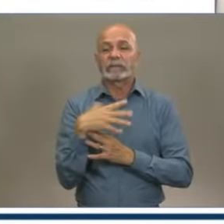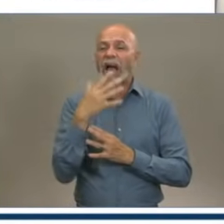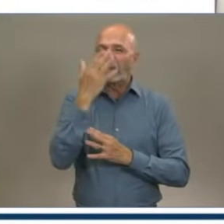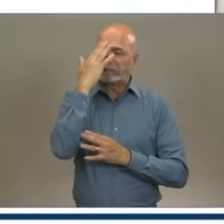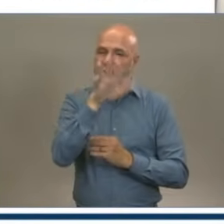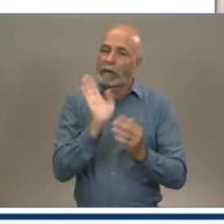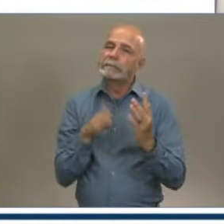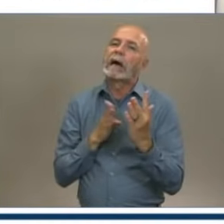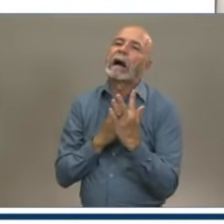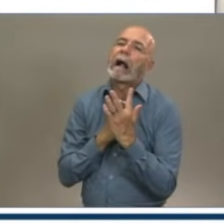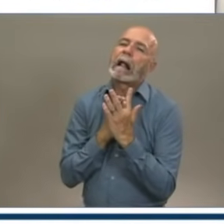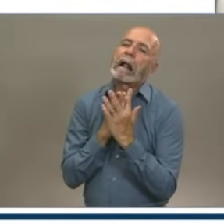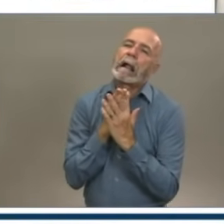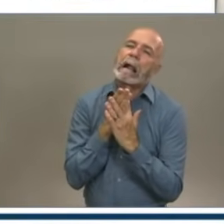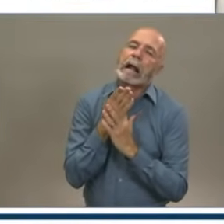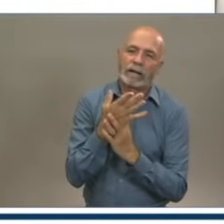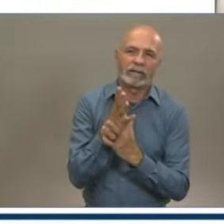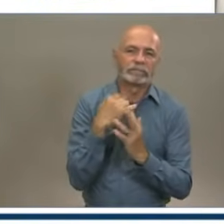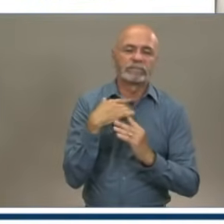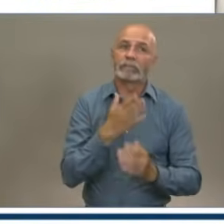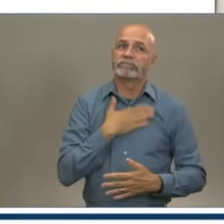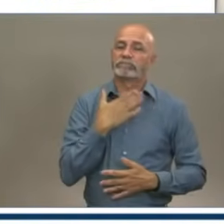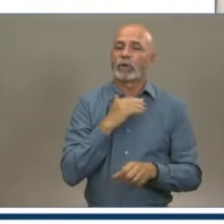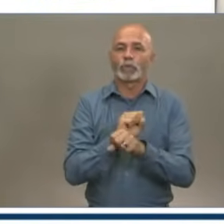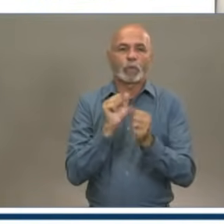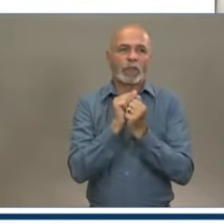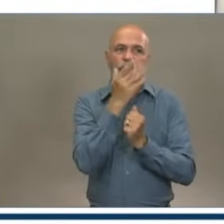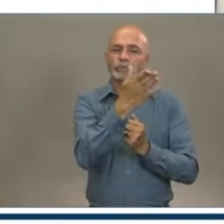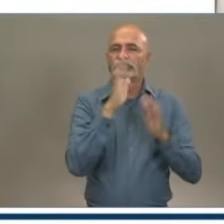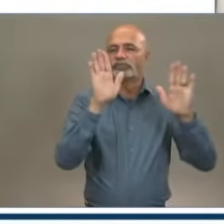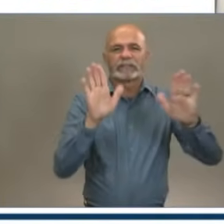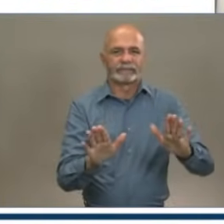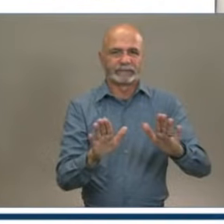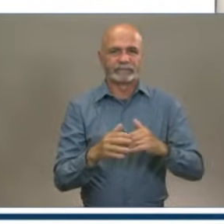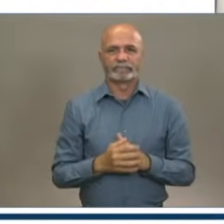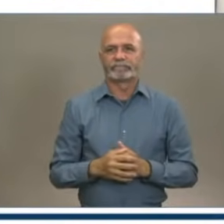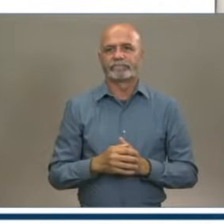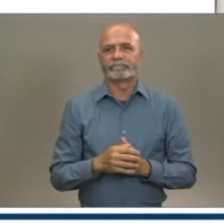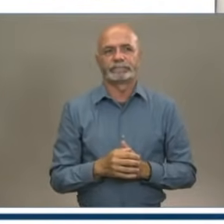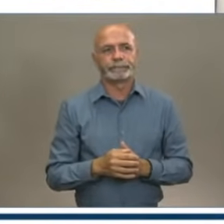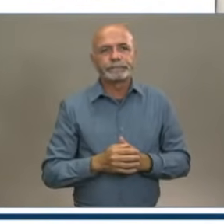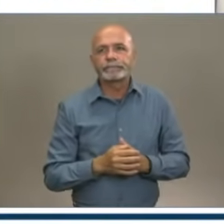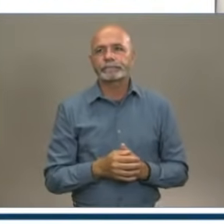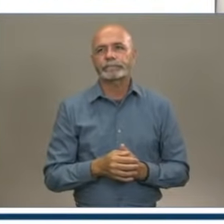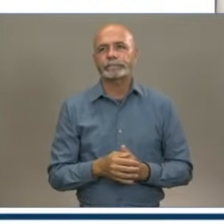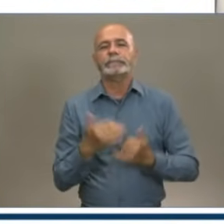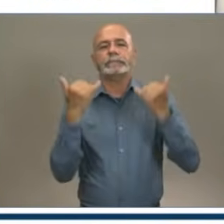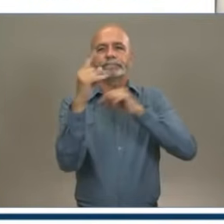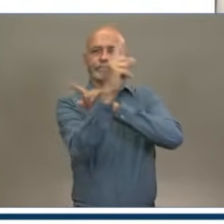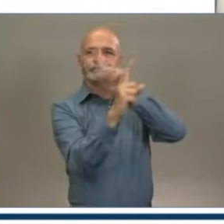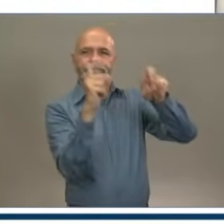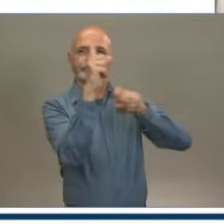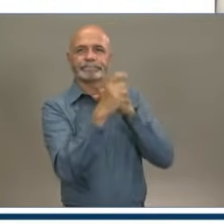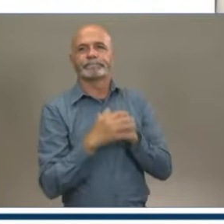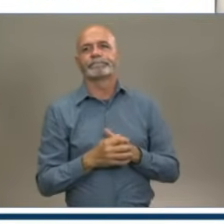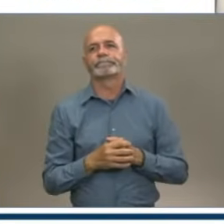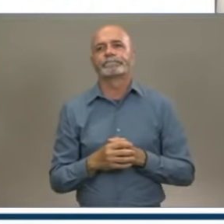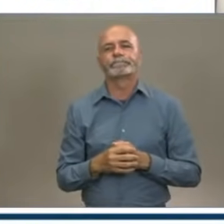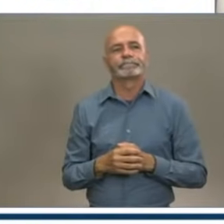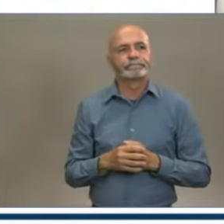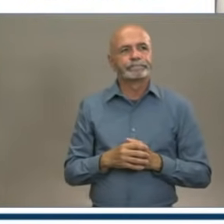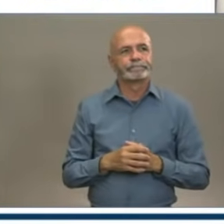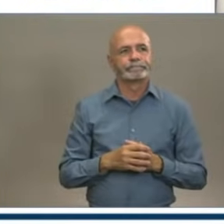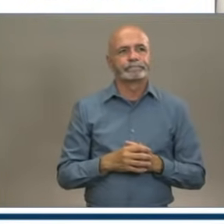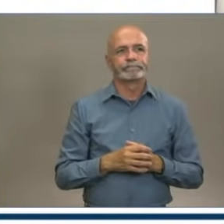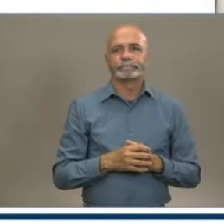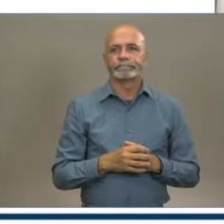with you, really. Thank you, Premier. Thank you. We'll take one question, one follow-up from reporters in the room, and then we'll go to the phone lines. We'll start with